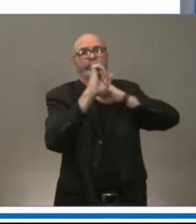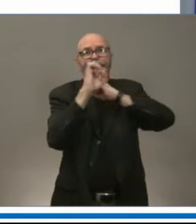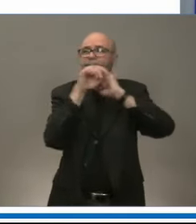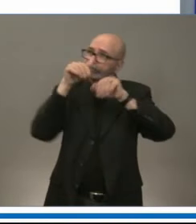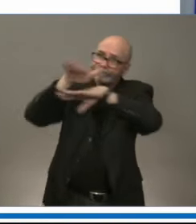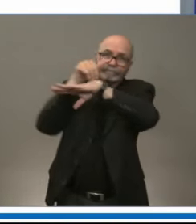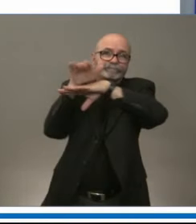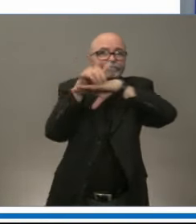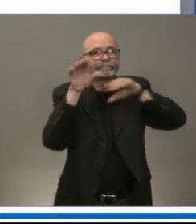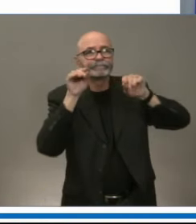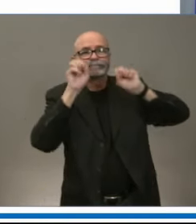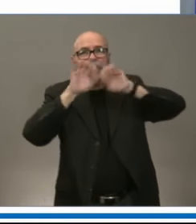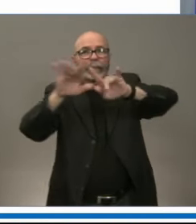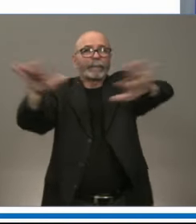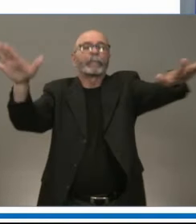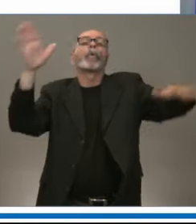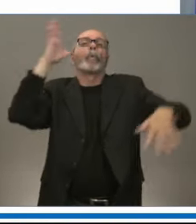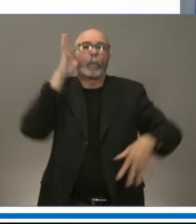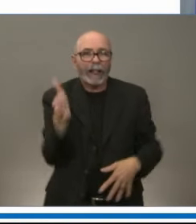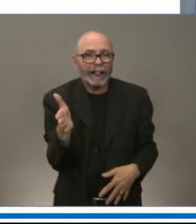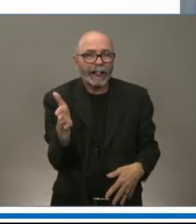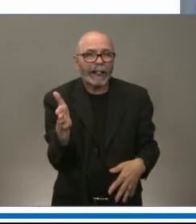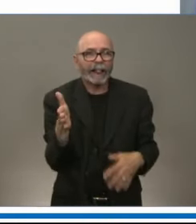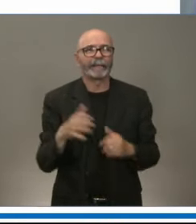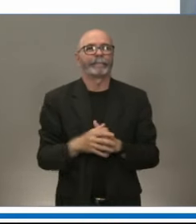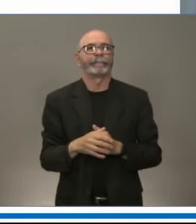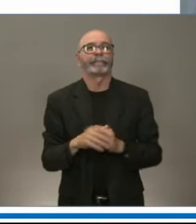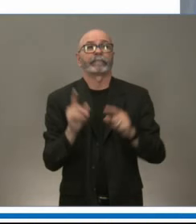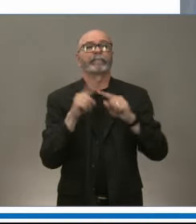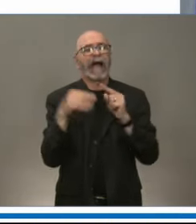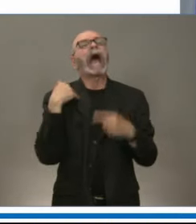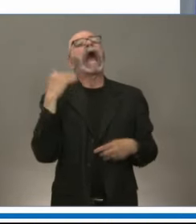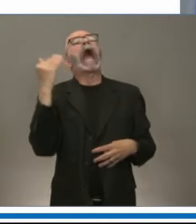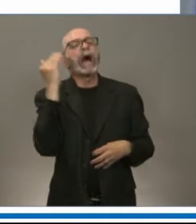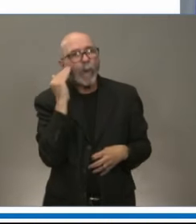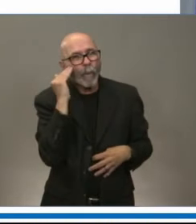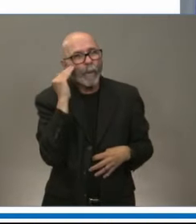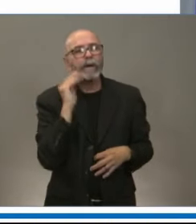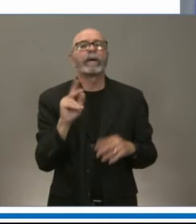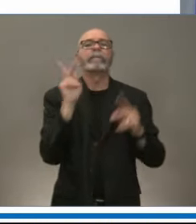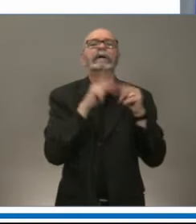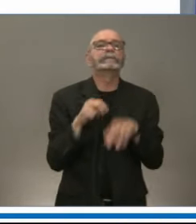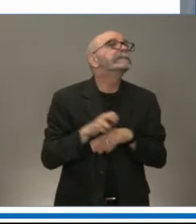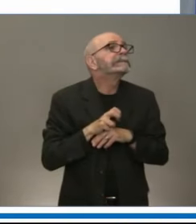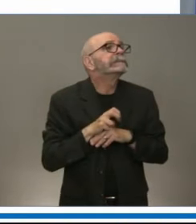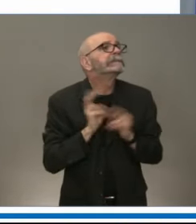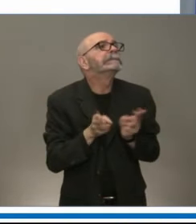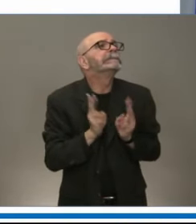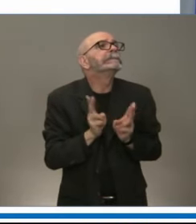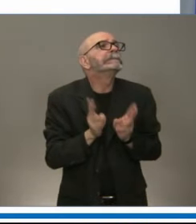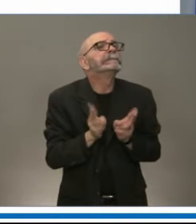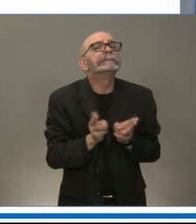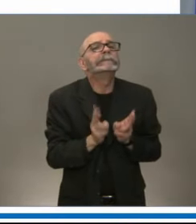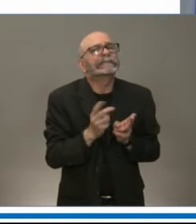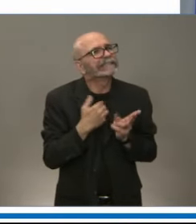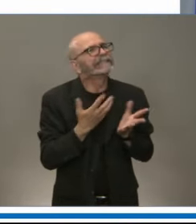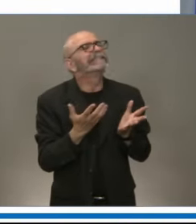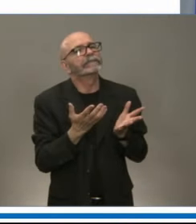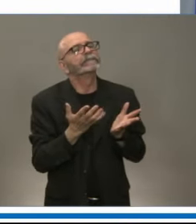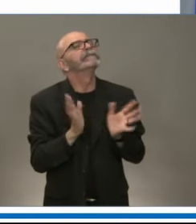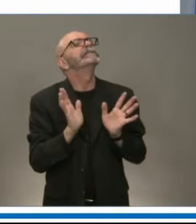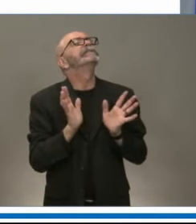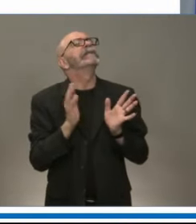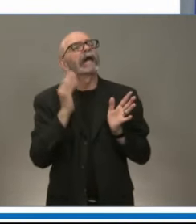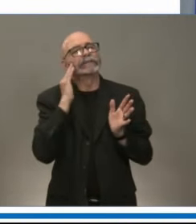know that people are nervous and scared. People have been waiting for a period of